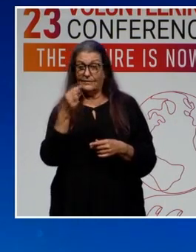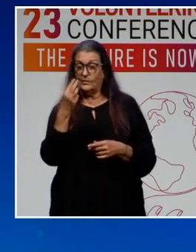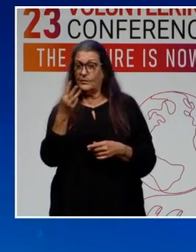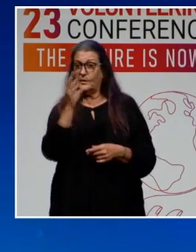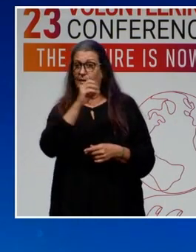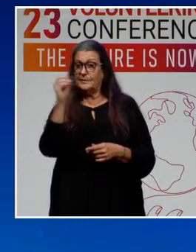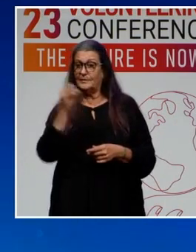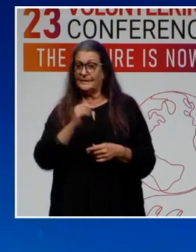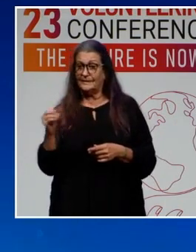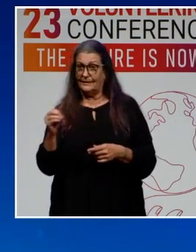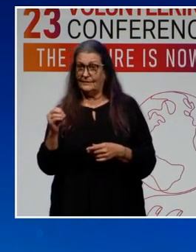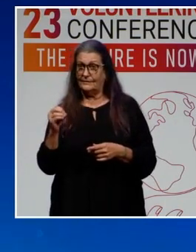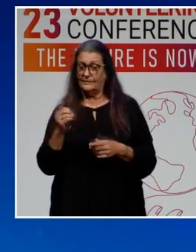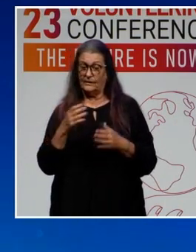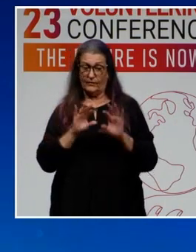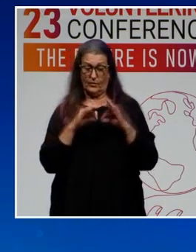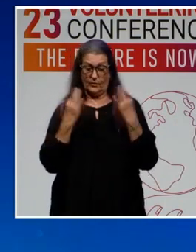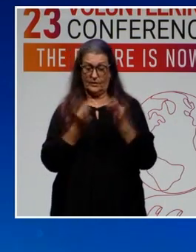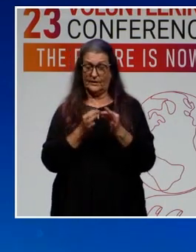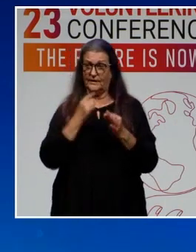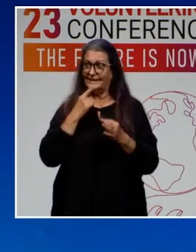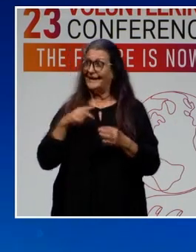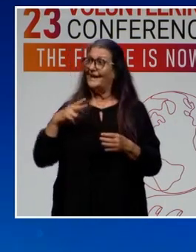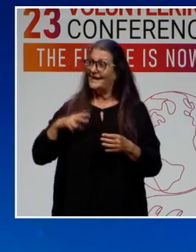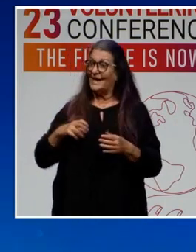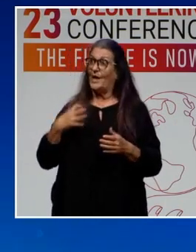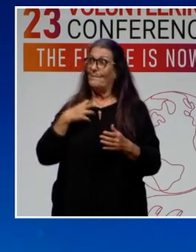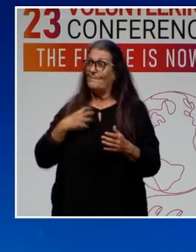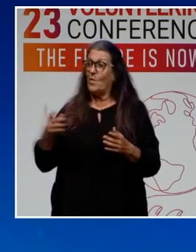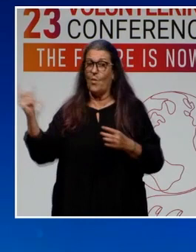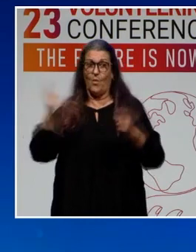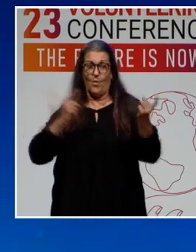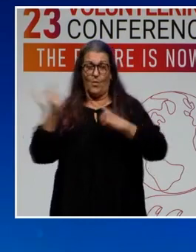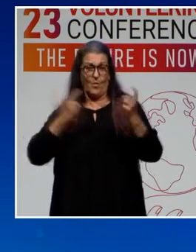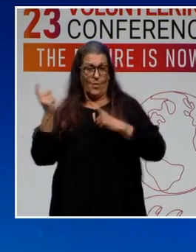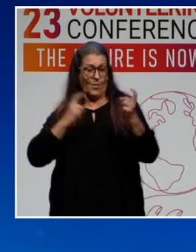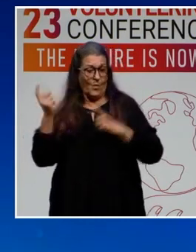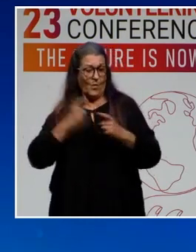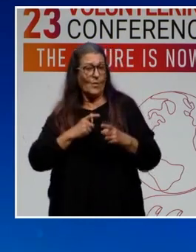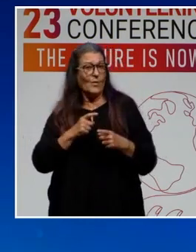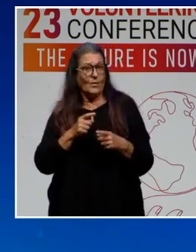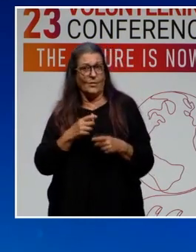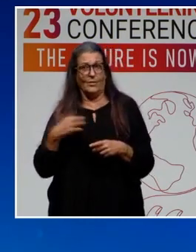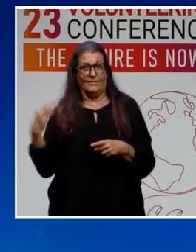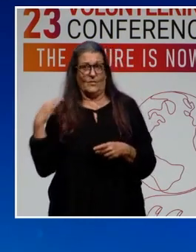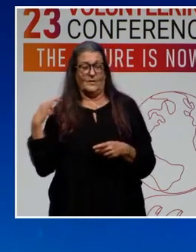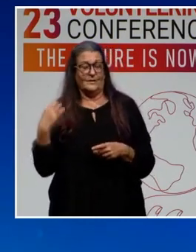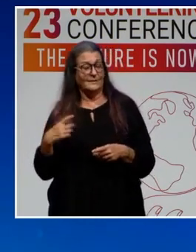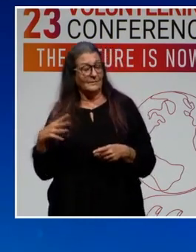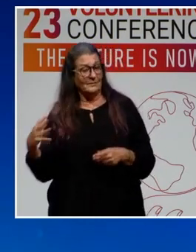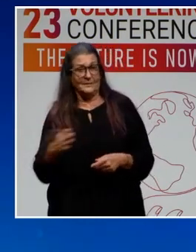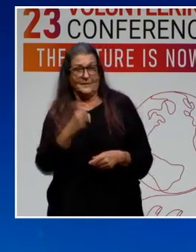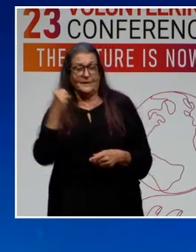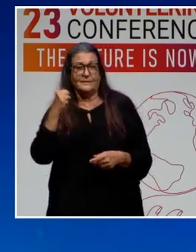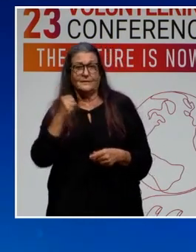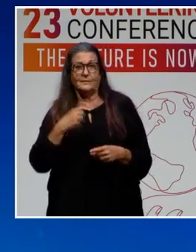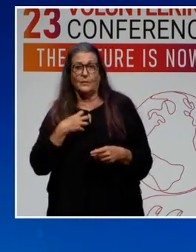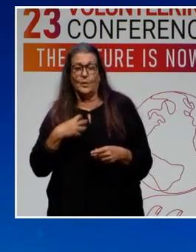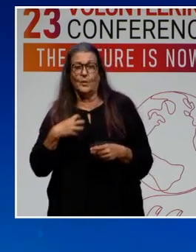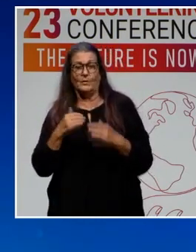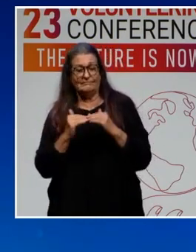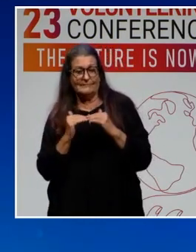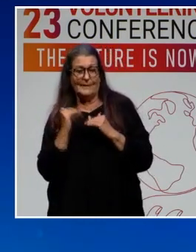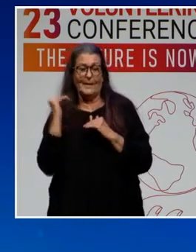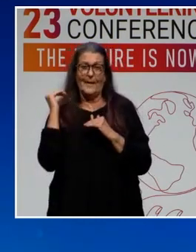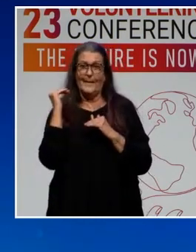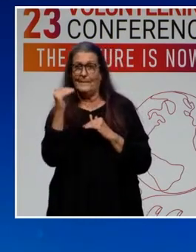more volunteers immediately or in the near future. The National Volunteering Strategy addresses this